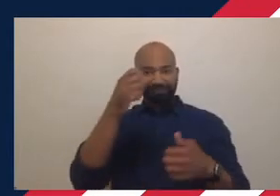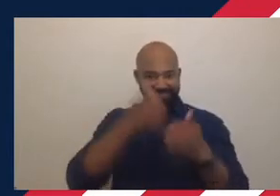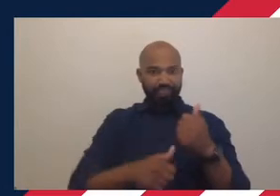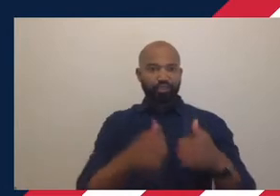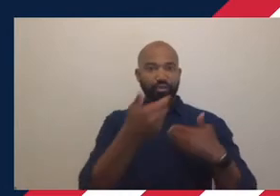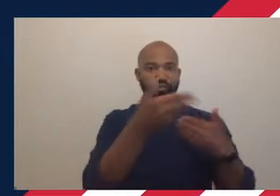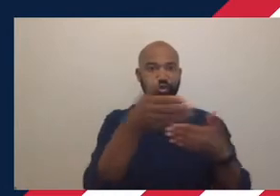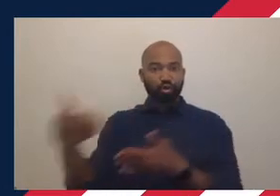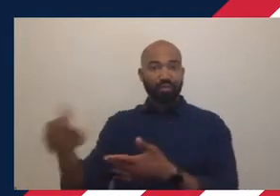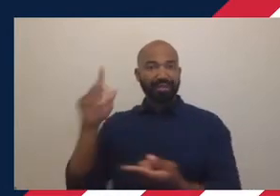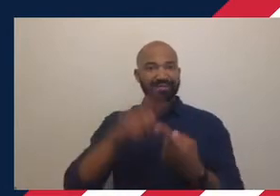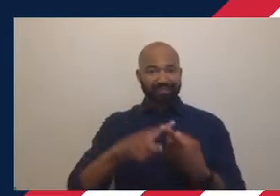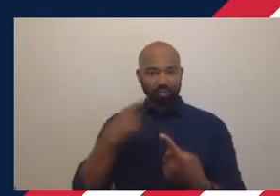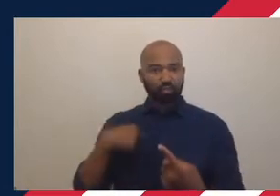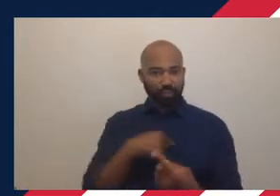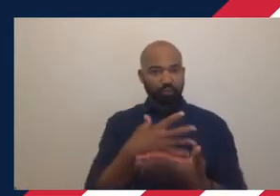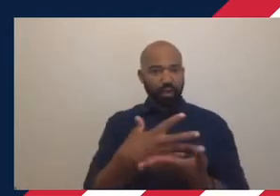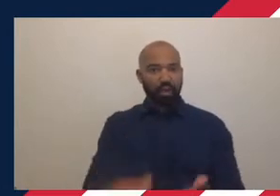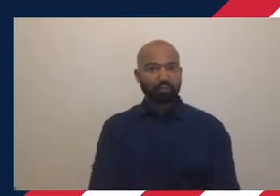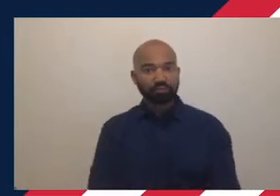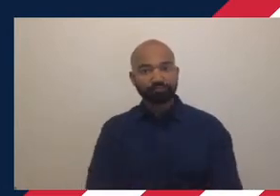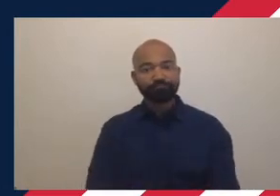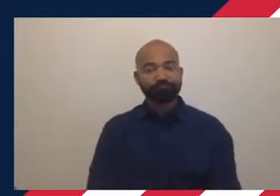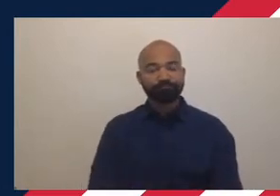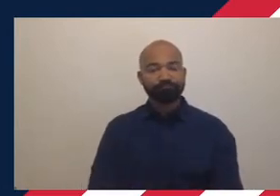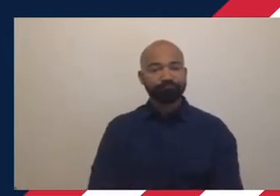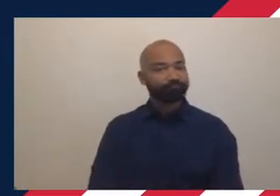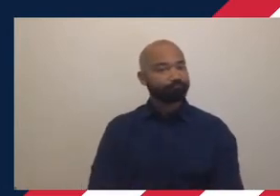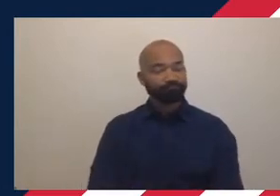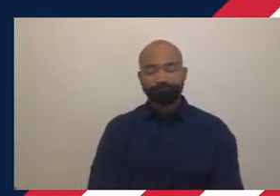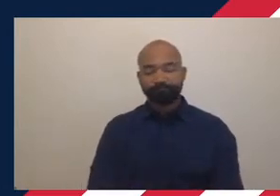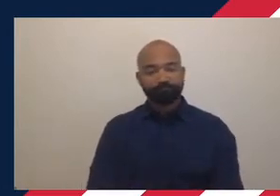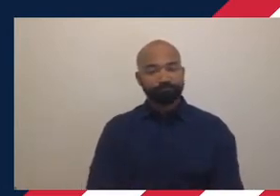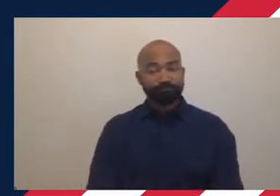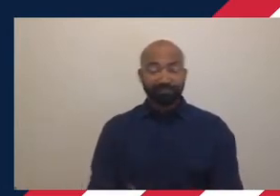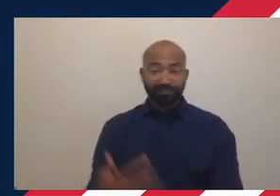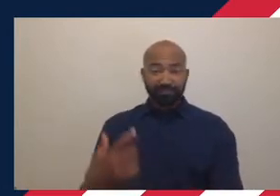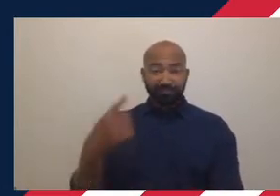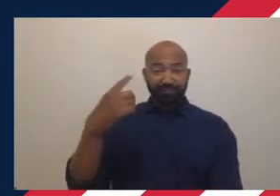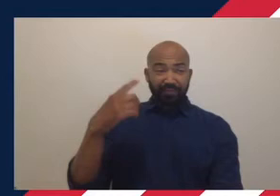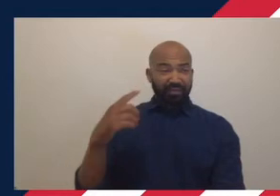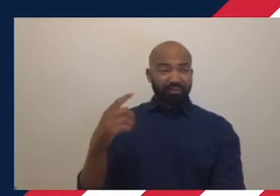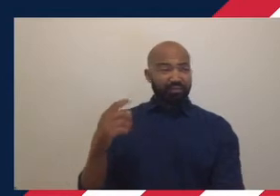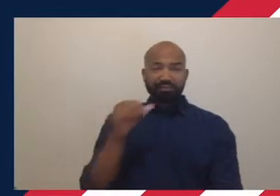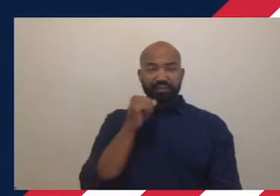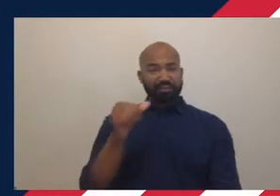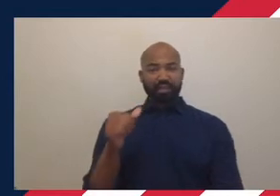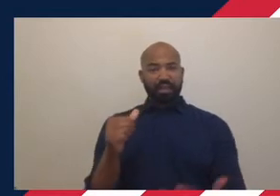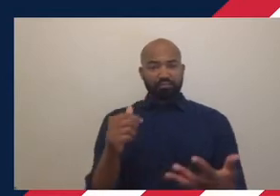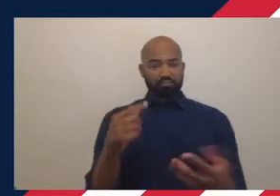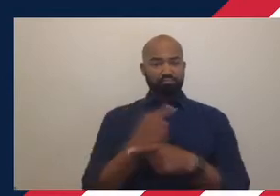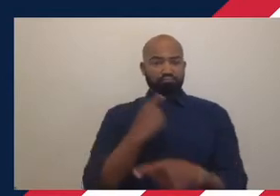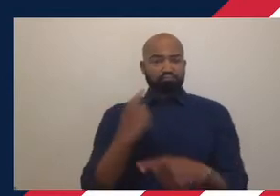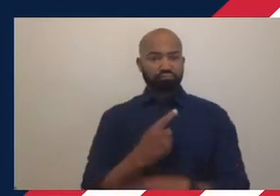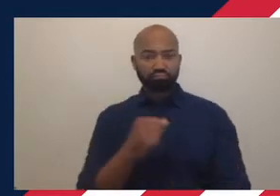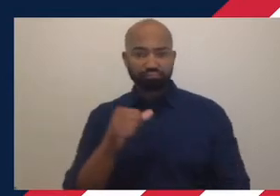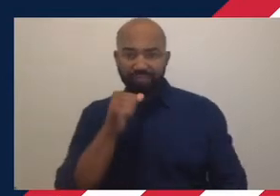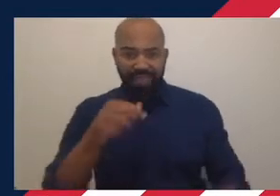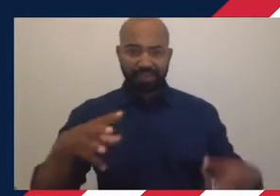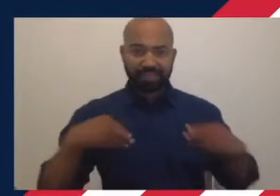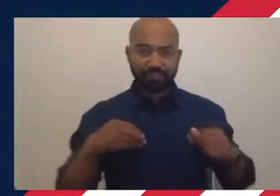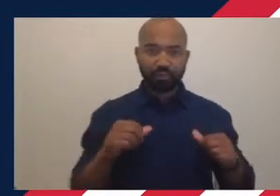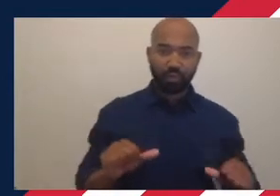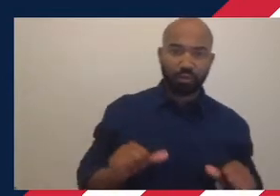we run out. So I find that to be unacceptable. Do we have enough